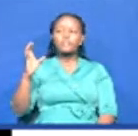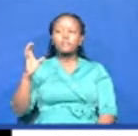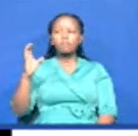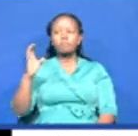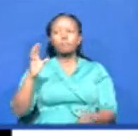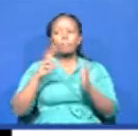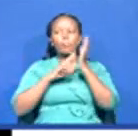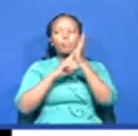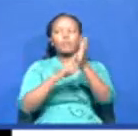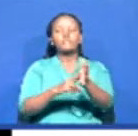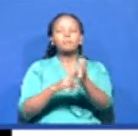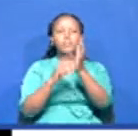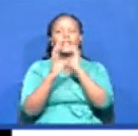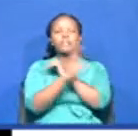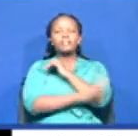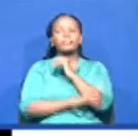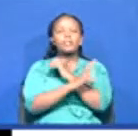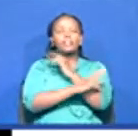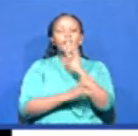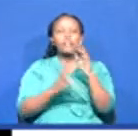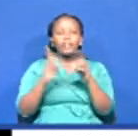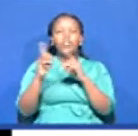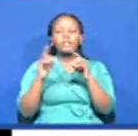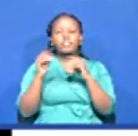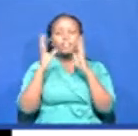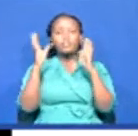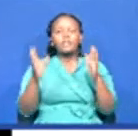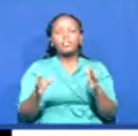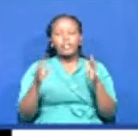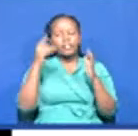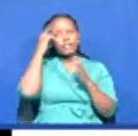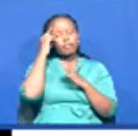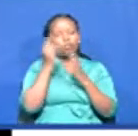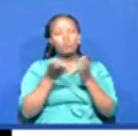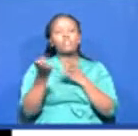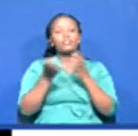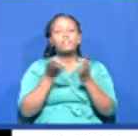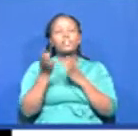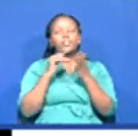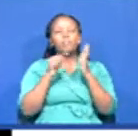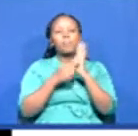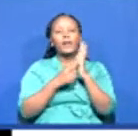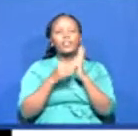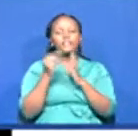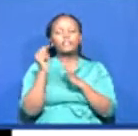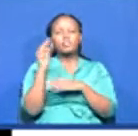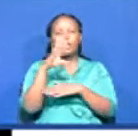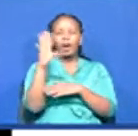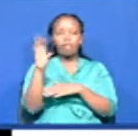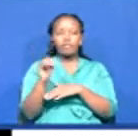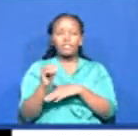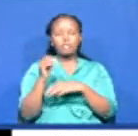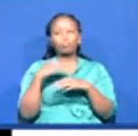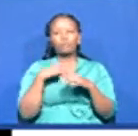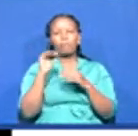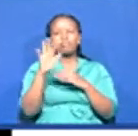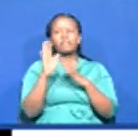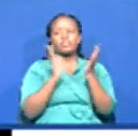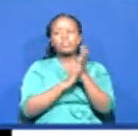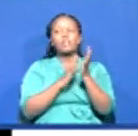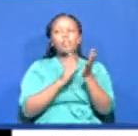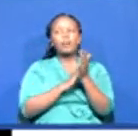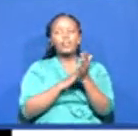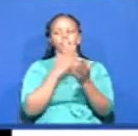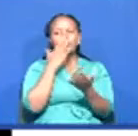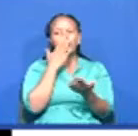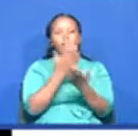representing the Country Director for Trademark East Africa, to also make his remarks. Thank you